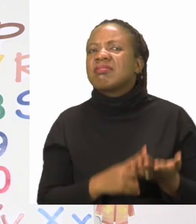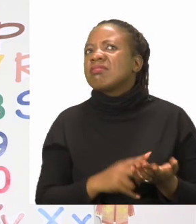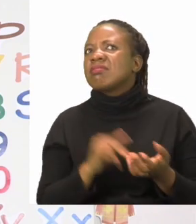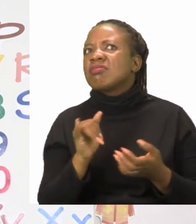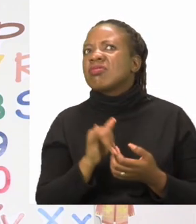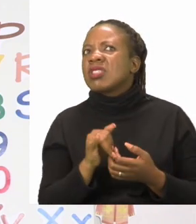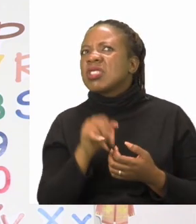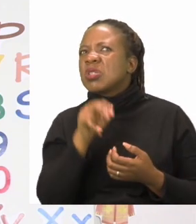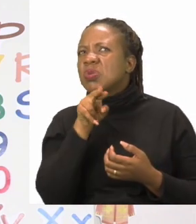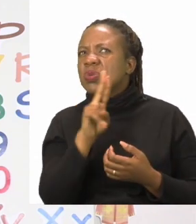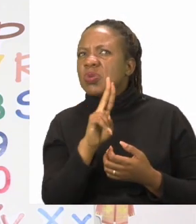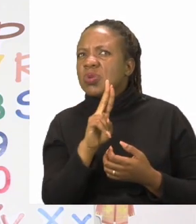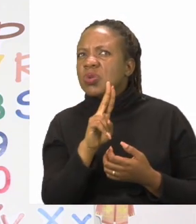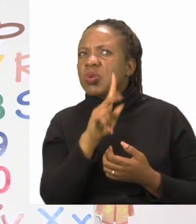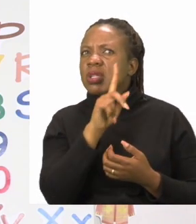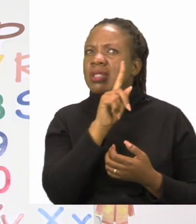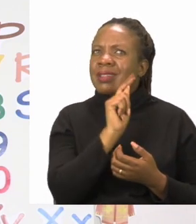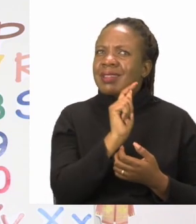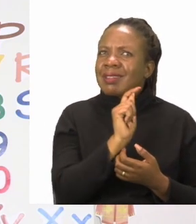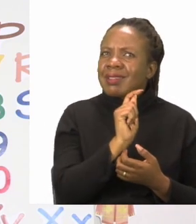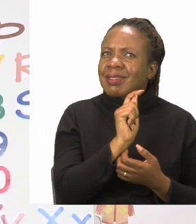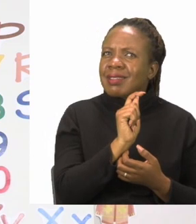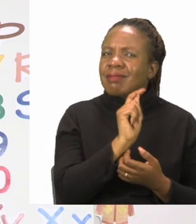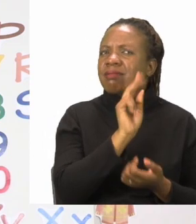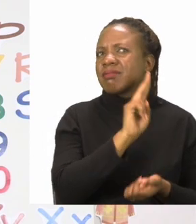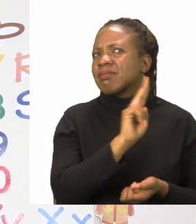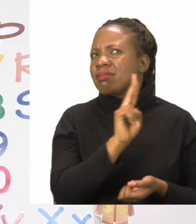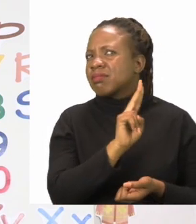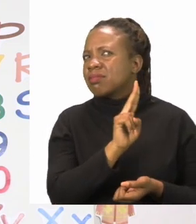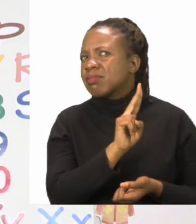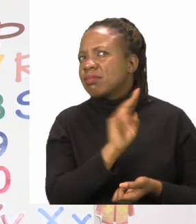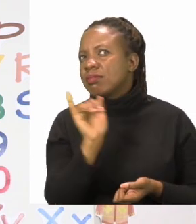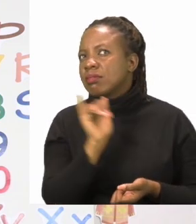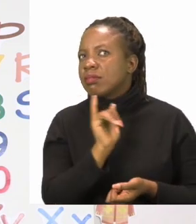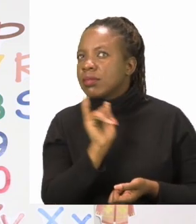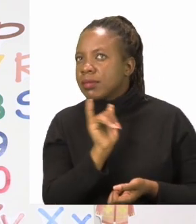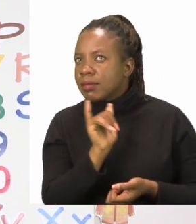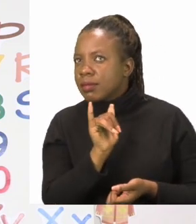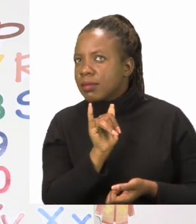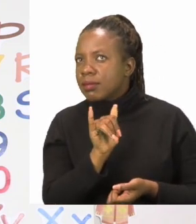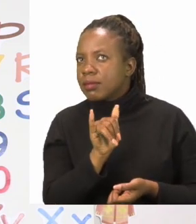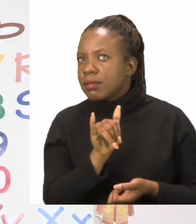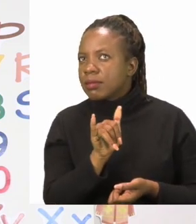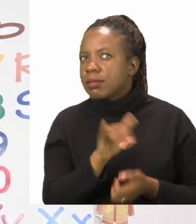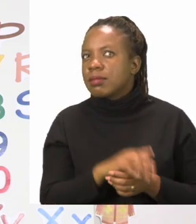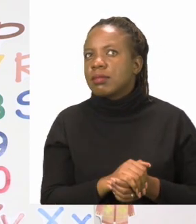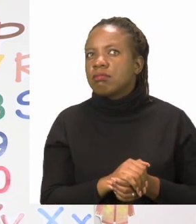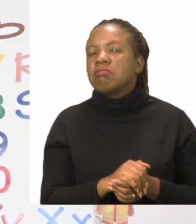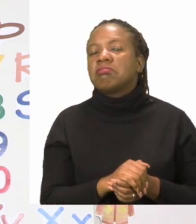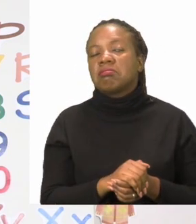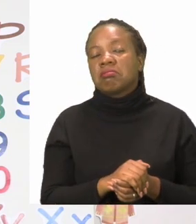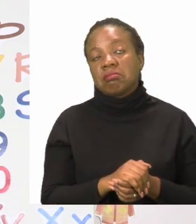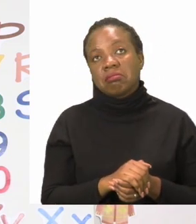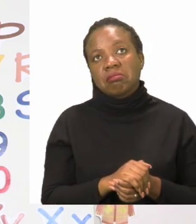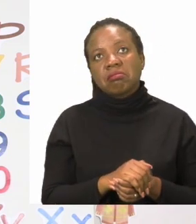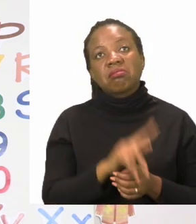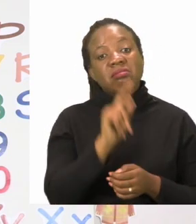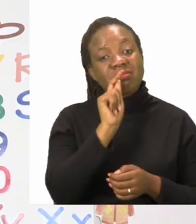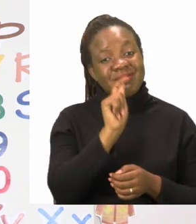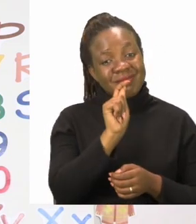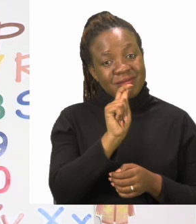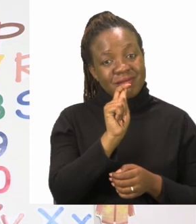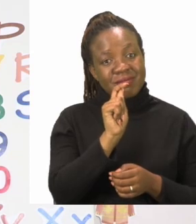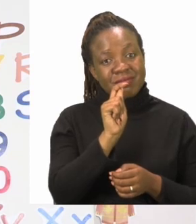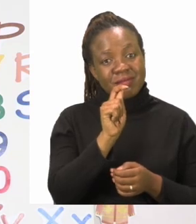Units, tens, hundreds. It looks like it is under